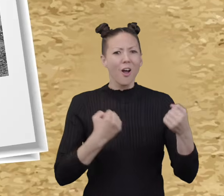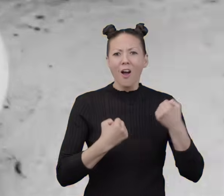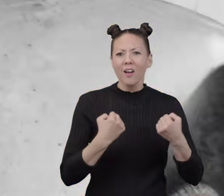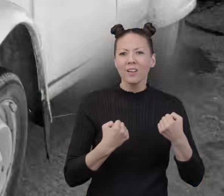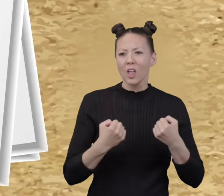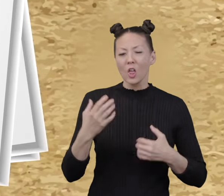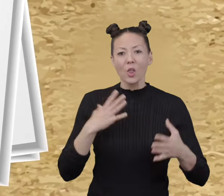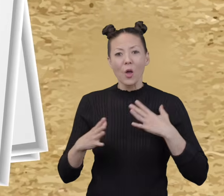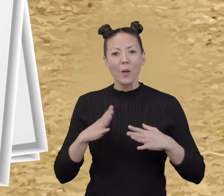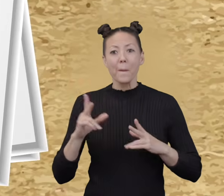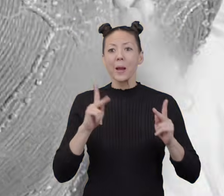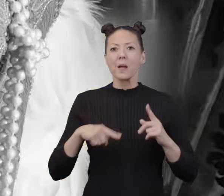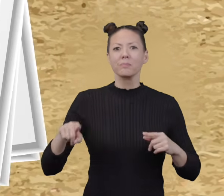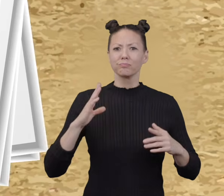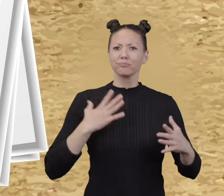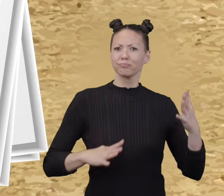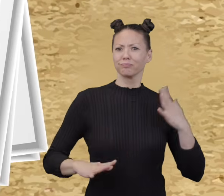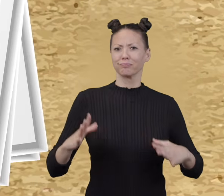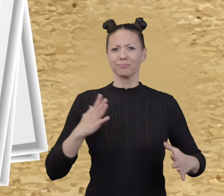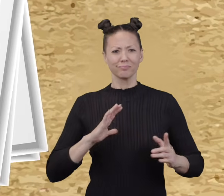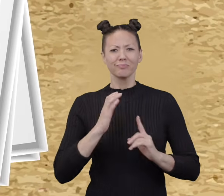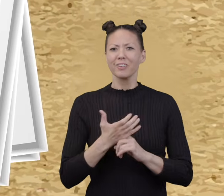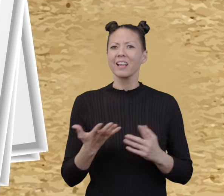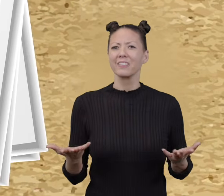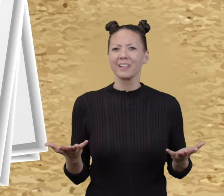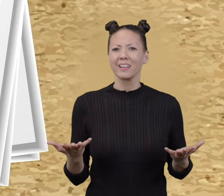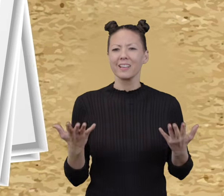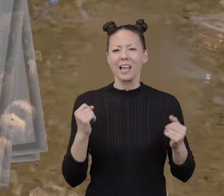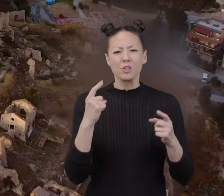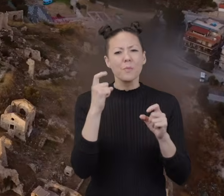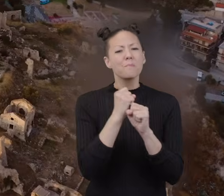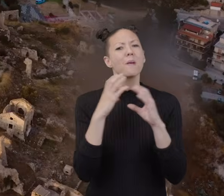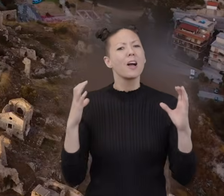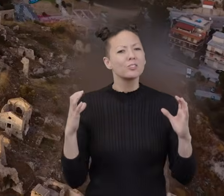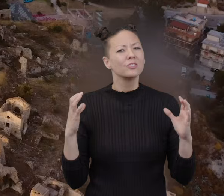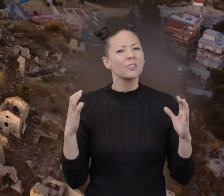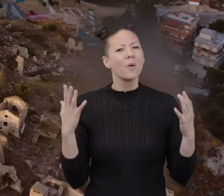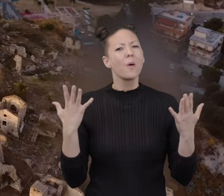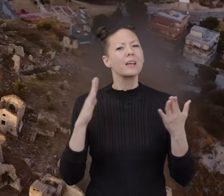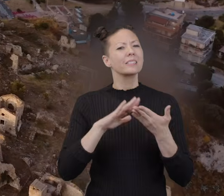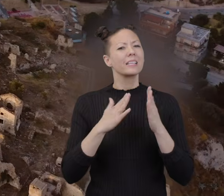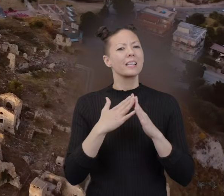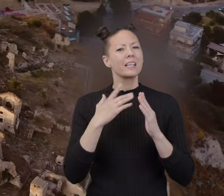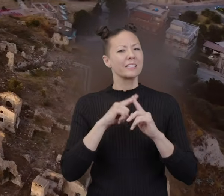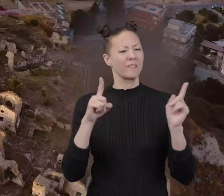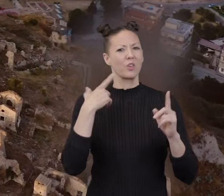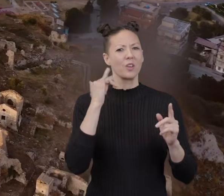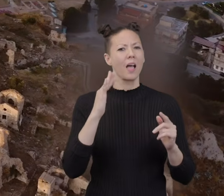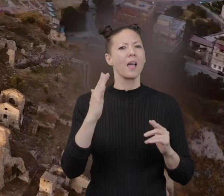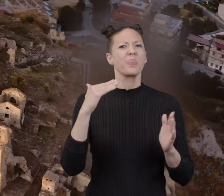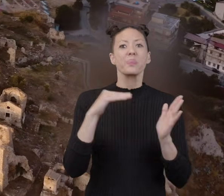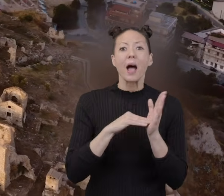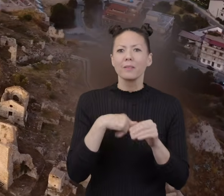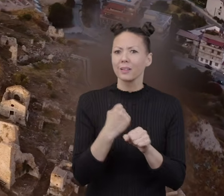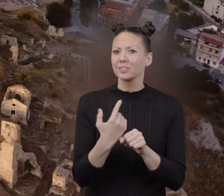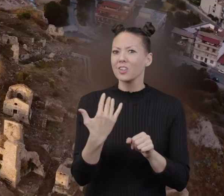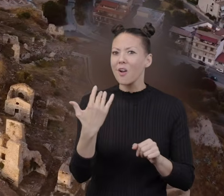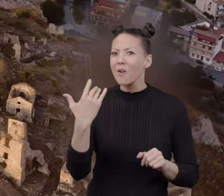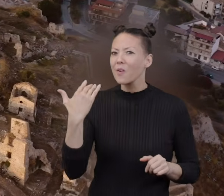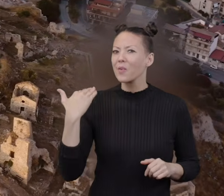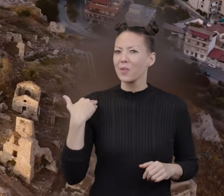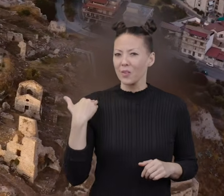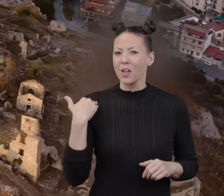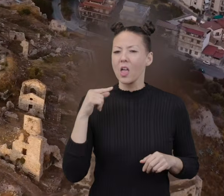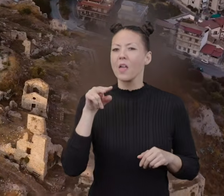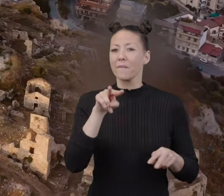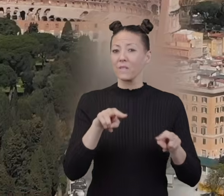houses, cars, the clothing people are wearing? Now, can you imagine what different cities looked like thousands of years